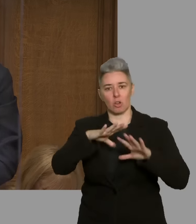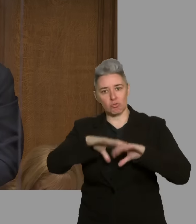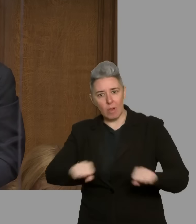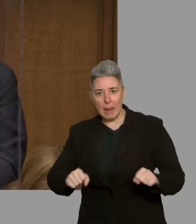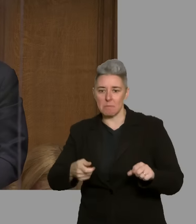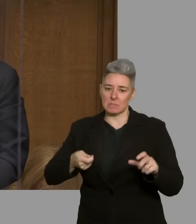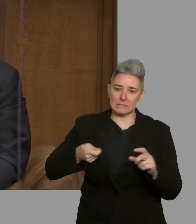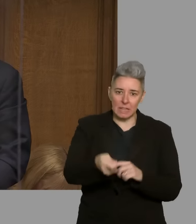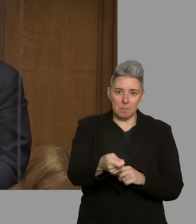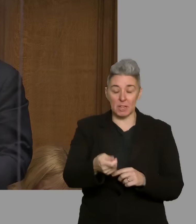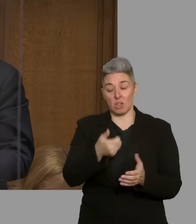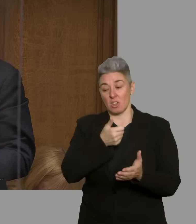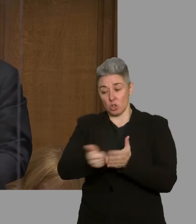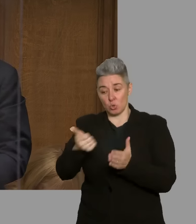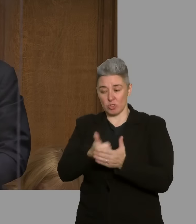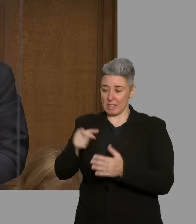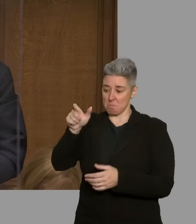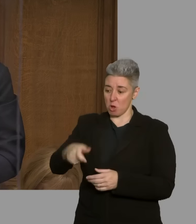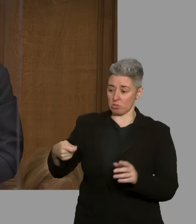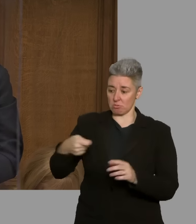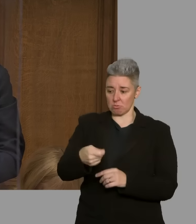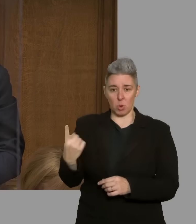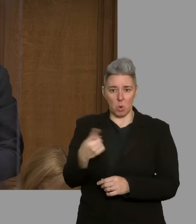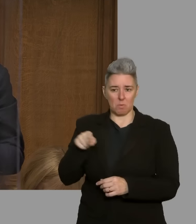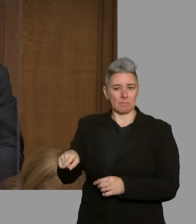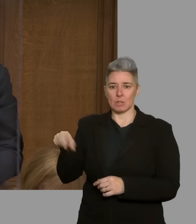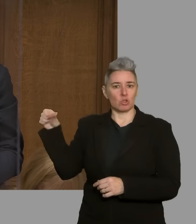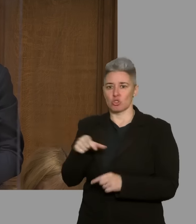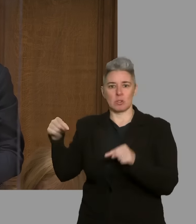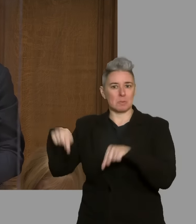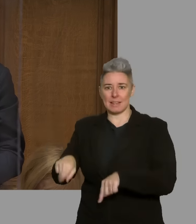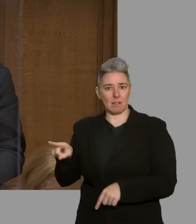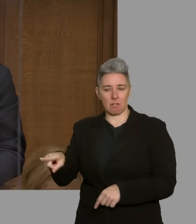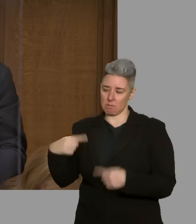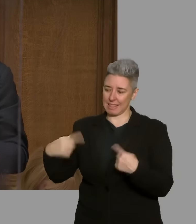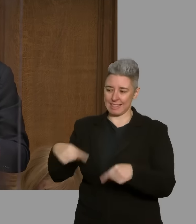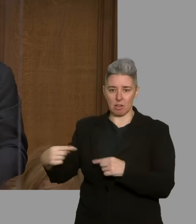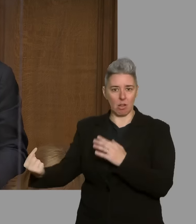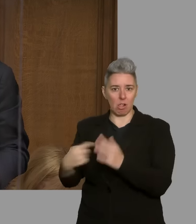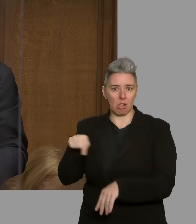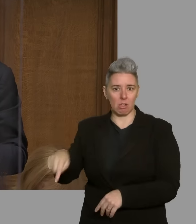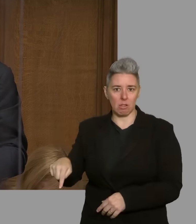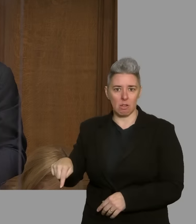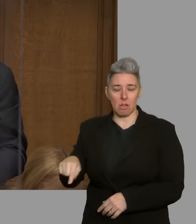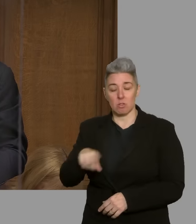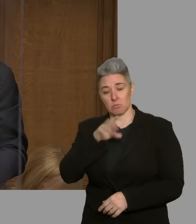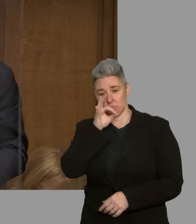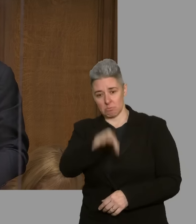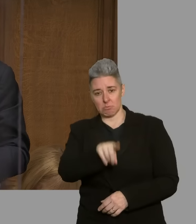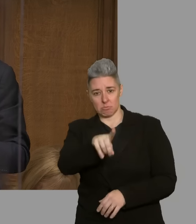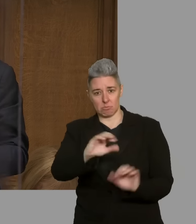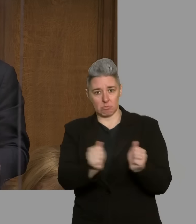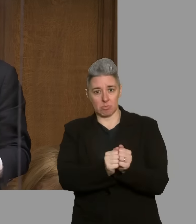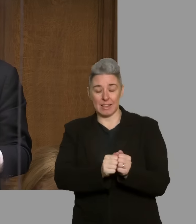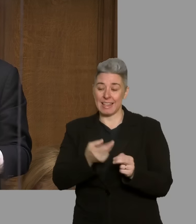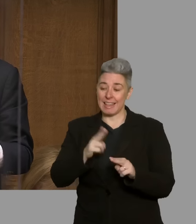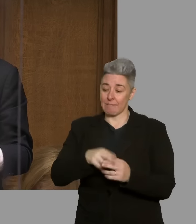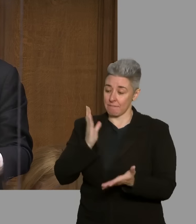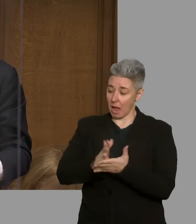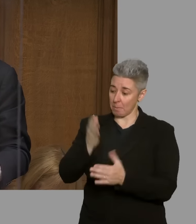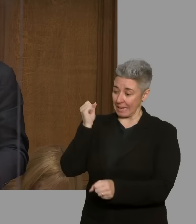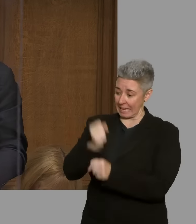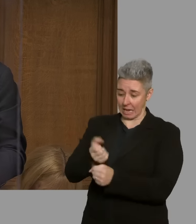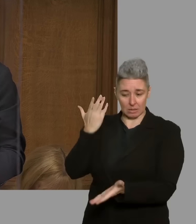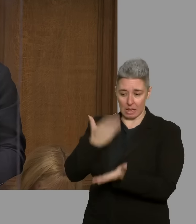Does the Prime Minister agree that for cases where the guilt is so undeniable, the crime so monstrous, the evil